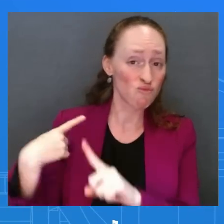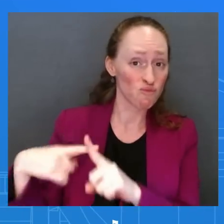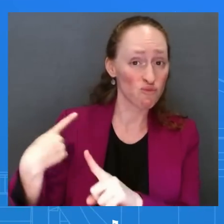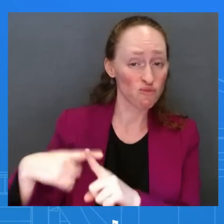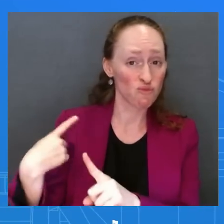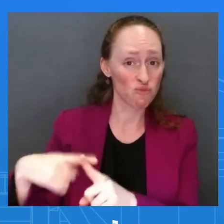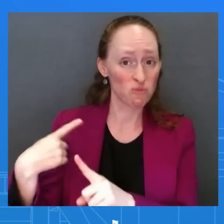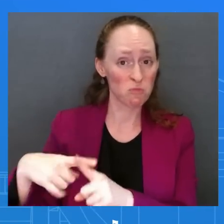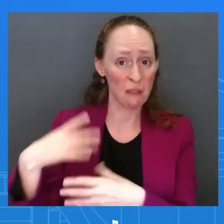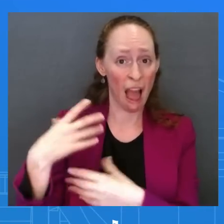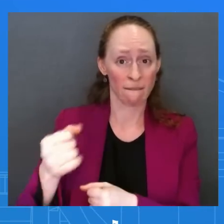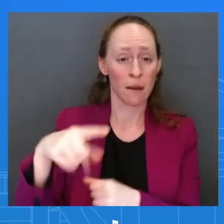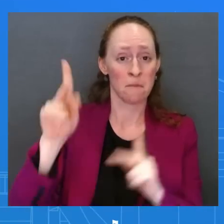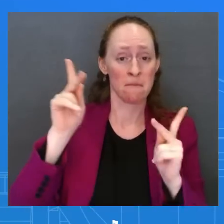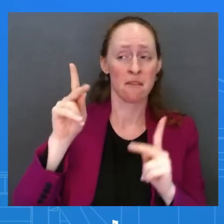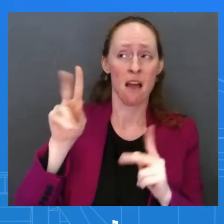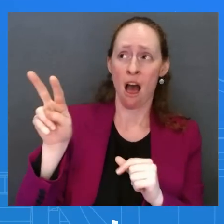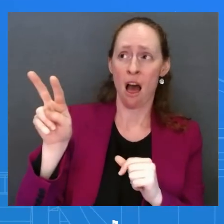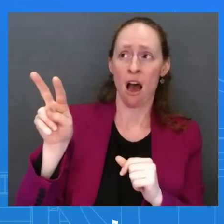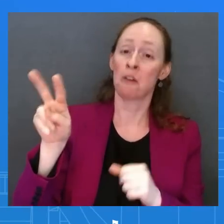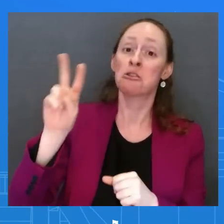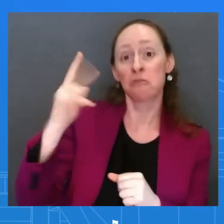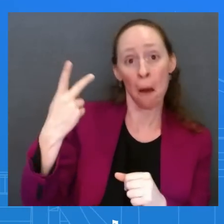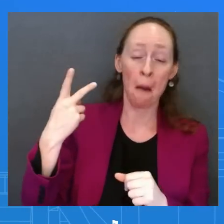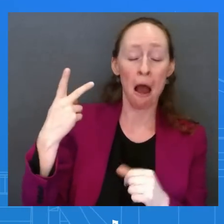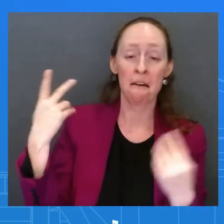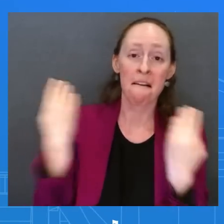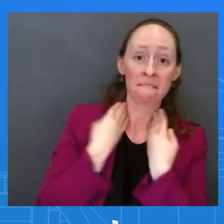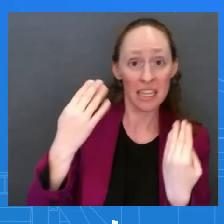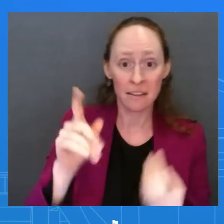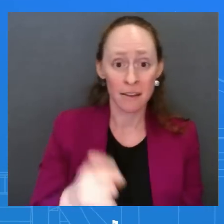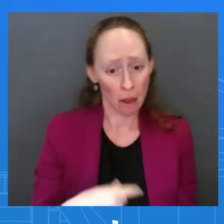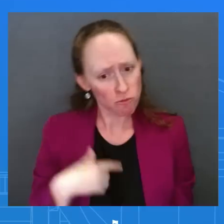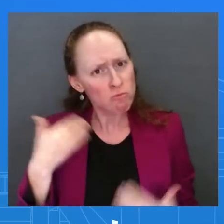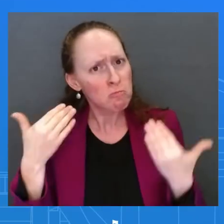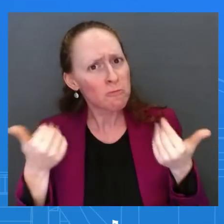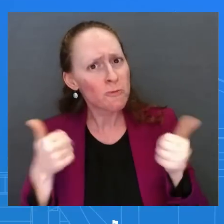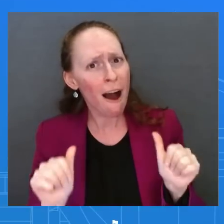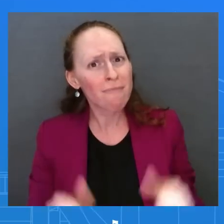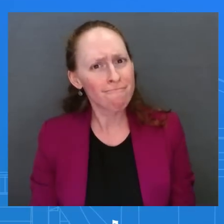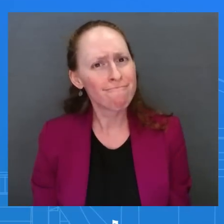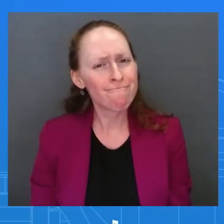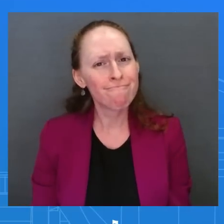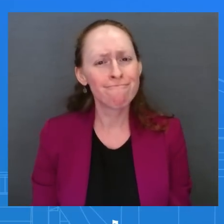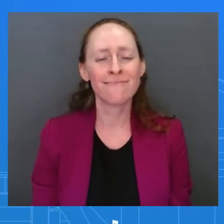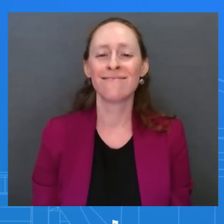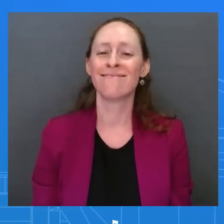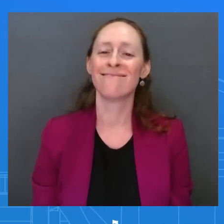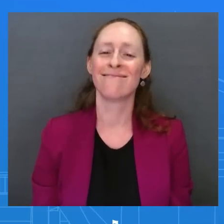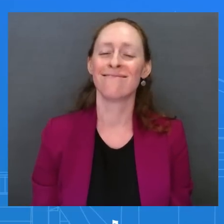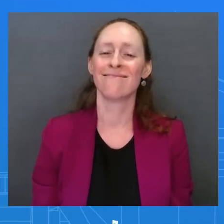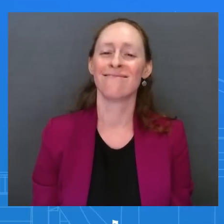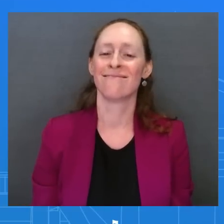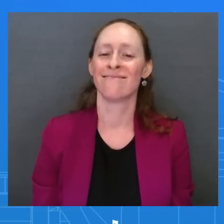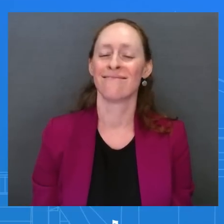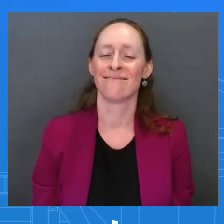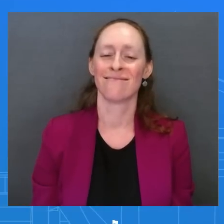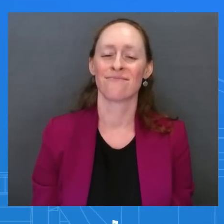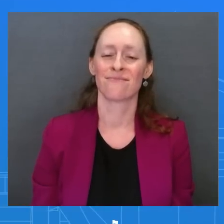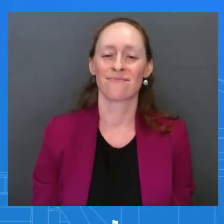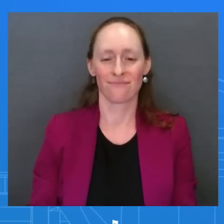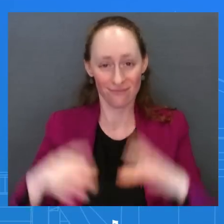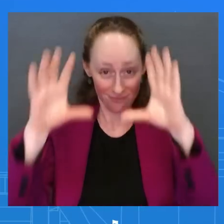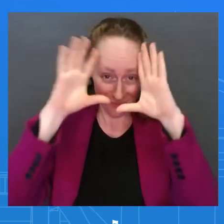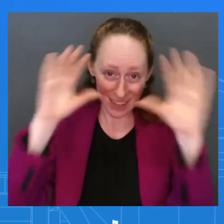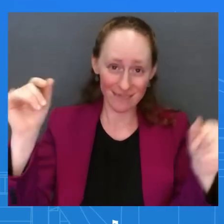the president, when he has a moment, or when he is at the podium, most of the time when he's speaking to the American people, he speaks to the economy. He speaks